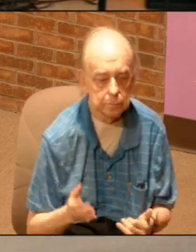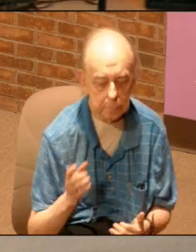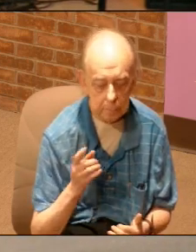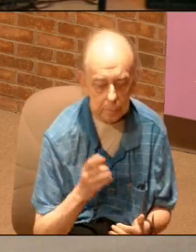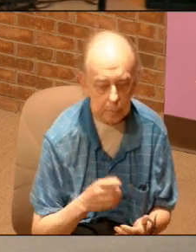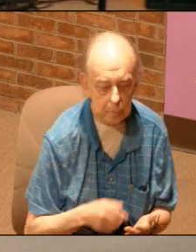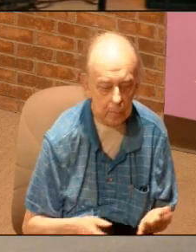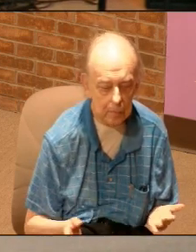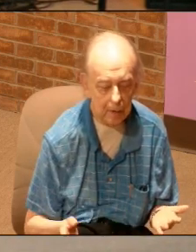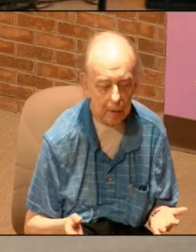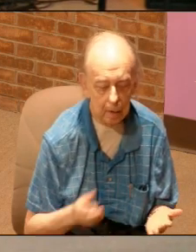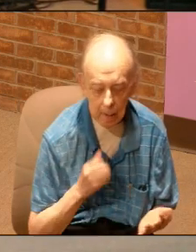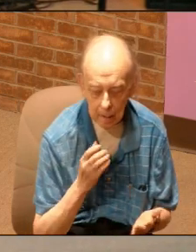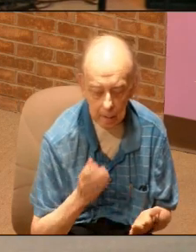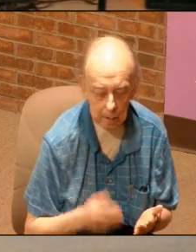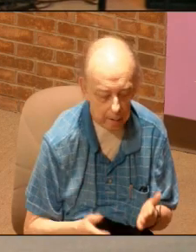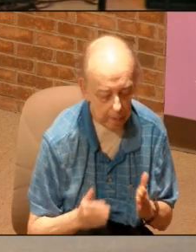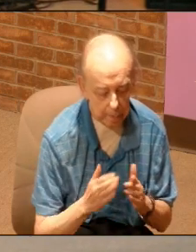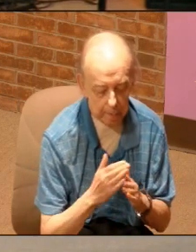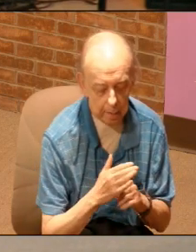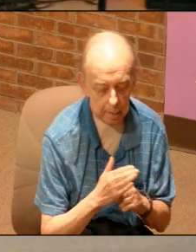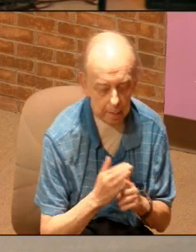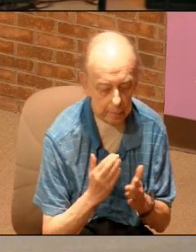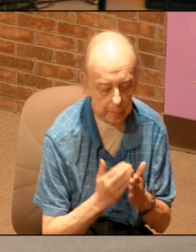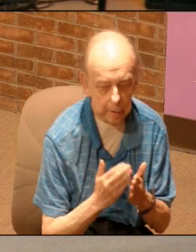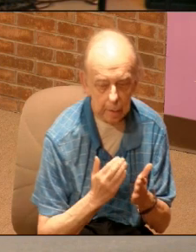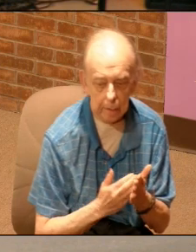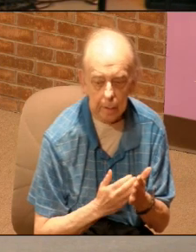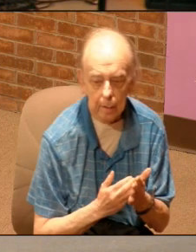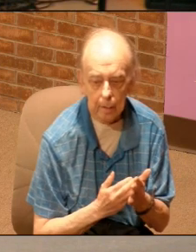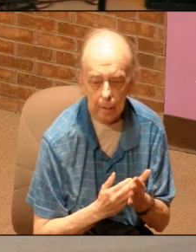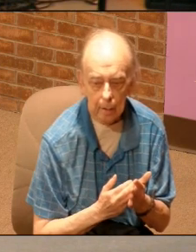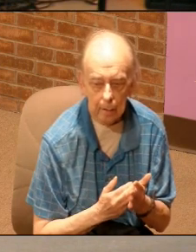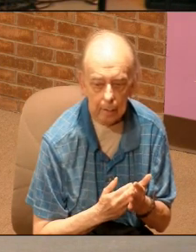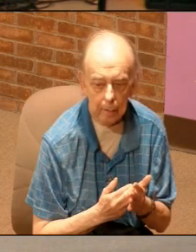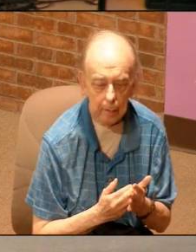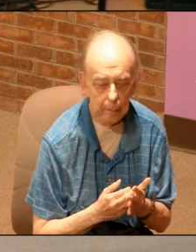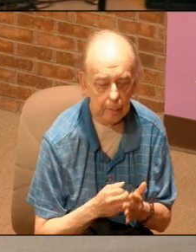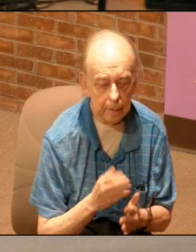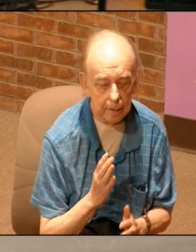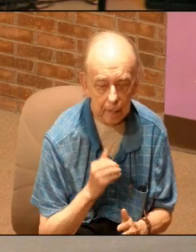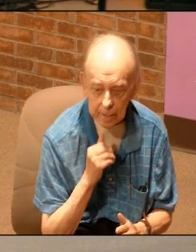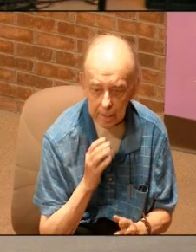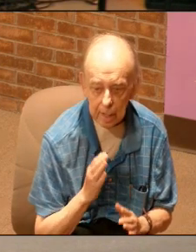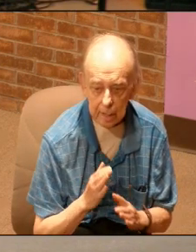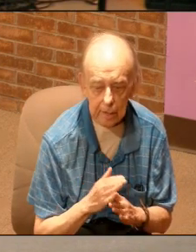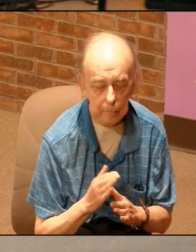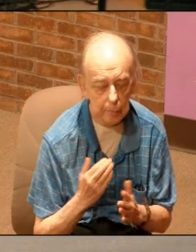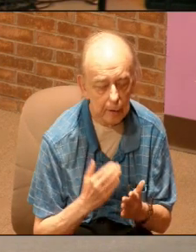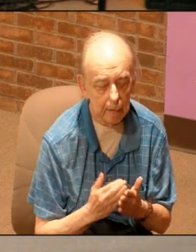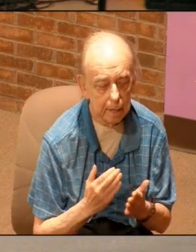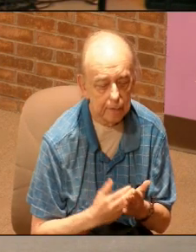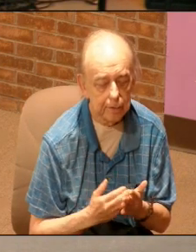guess generally what is not on the top of my do list? God.